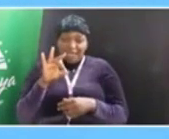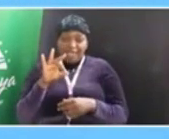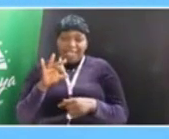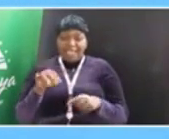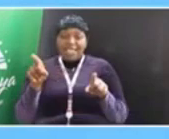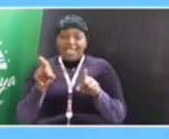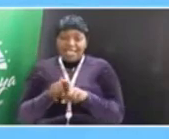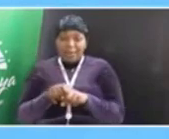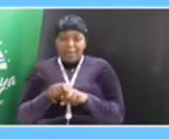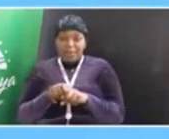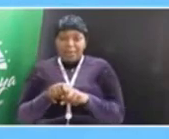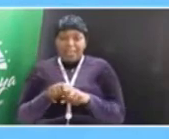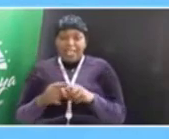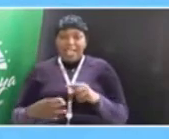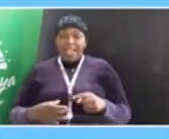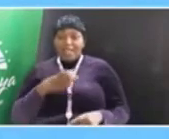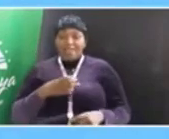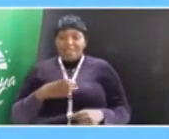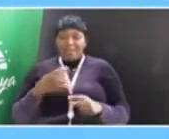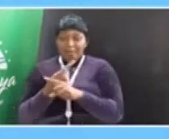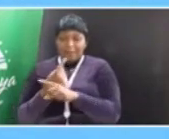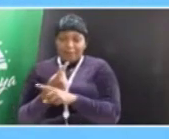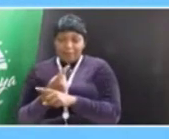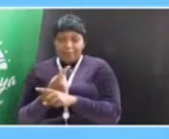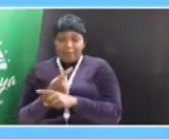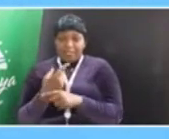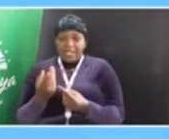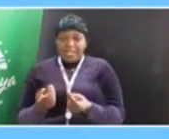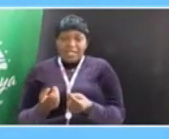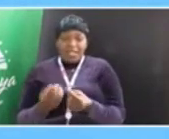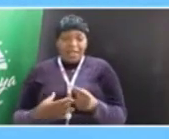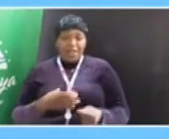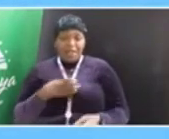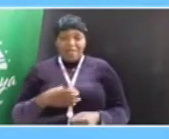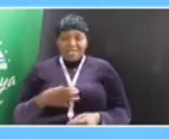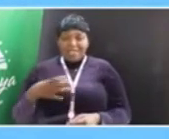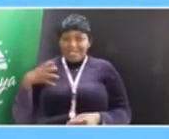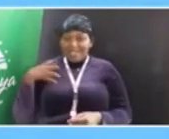thrilling adventures. Explore the rich culture